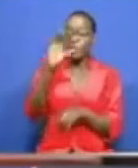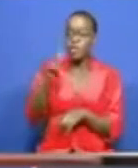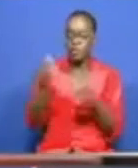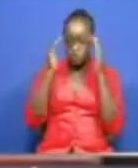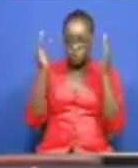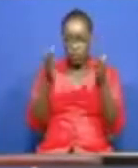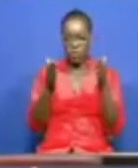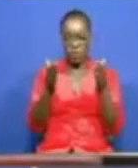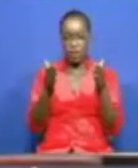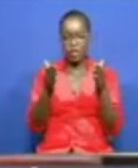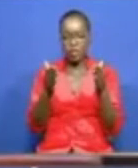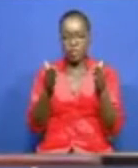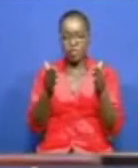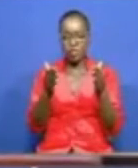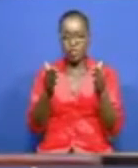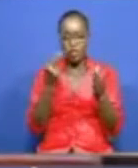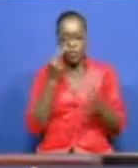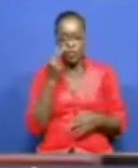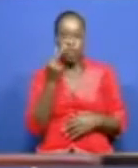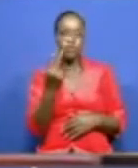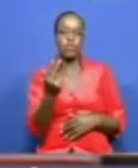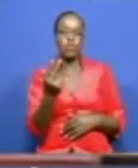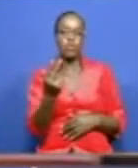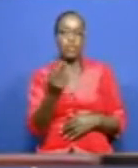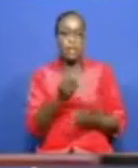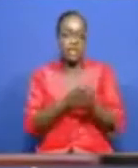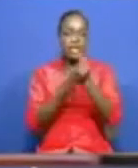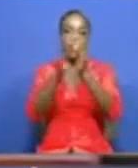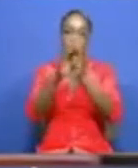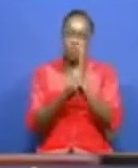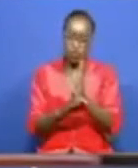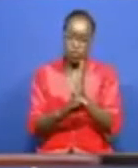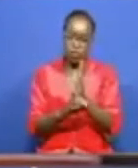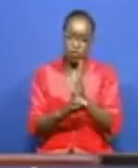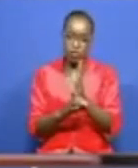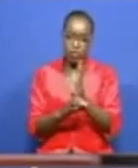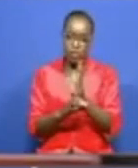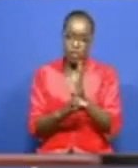commitment, your vision and leadership